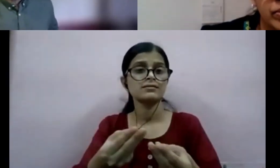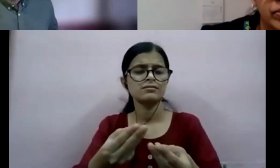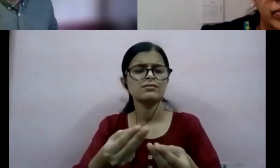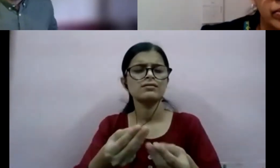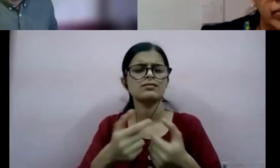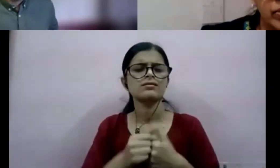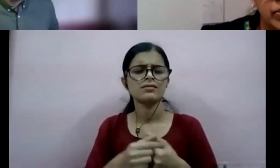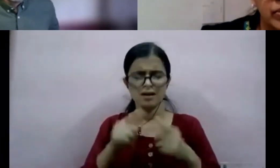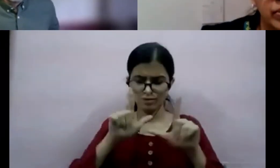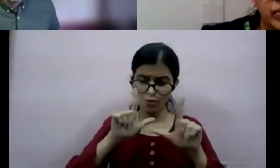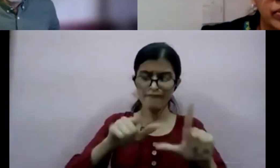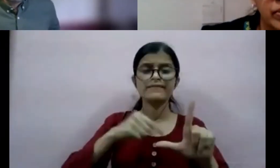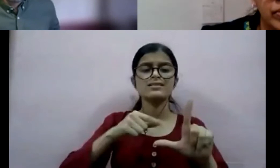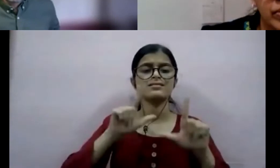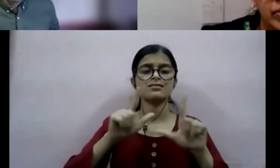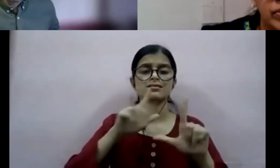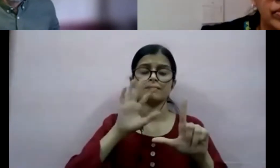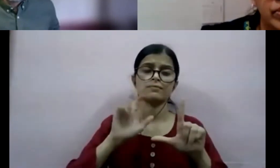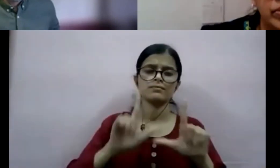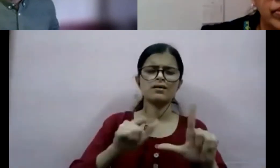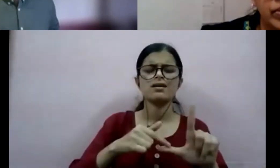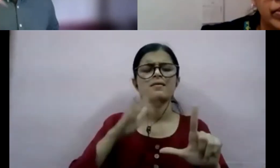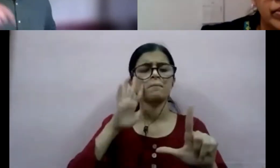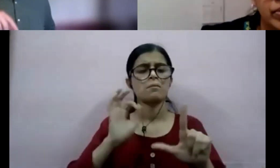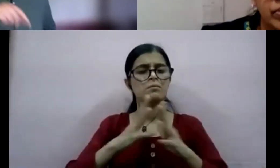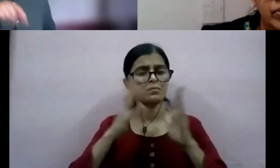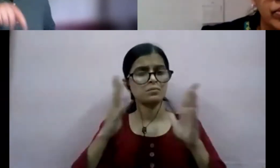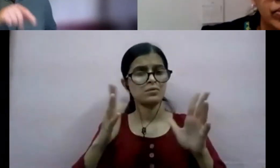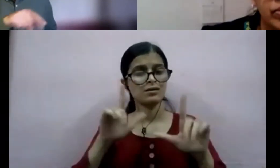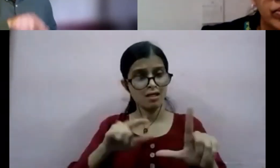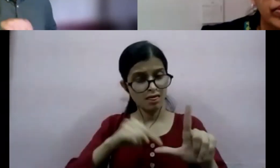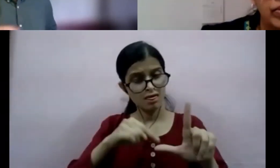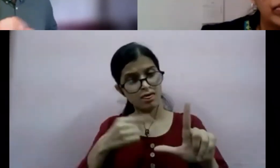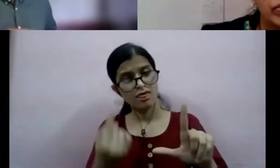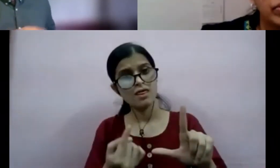evidence to back up our claims as well. So it's not, as I said, it's not just one